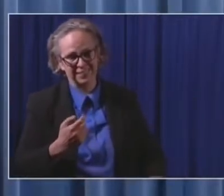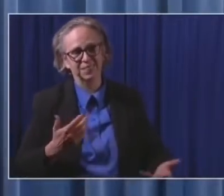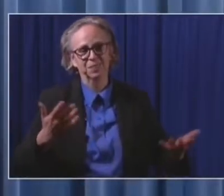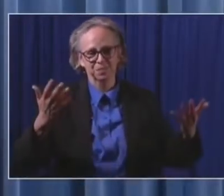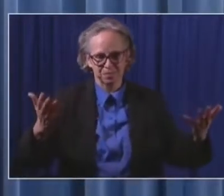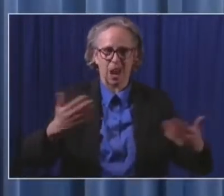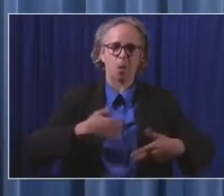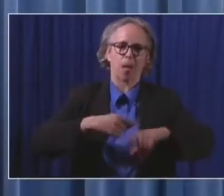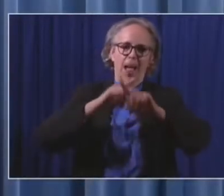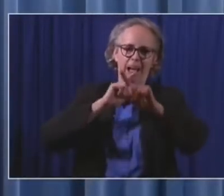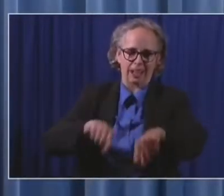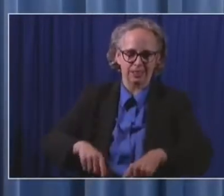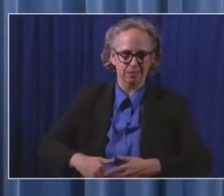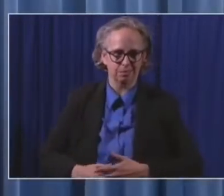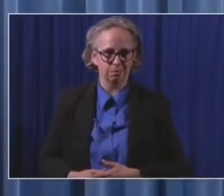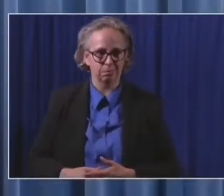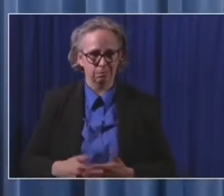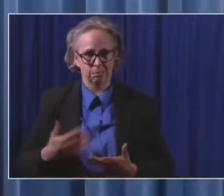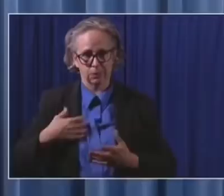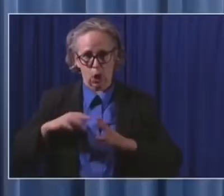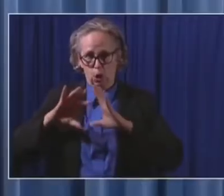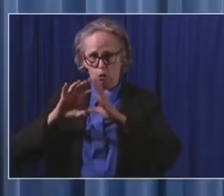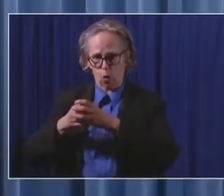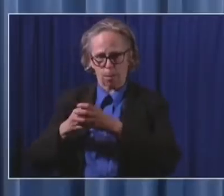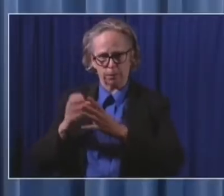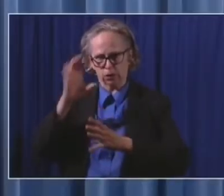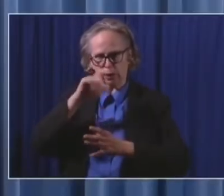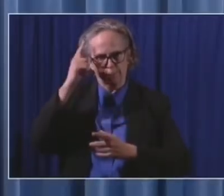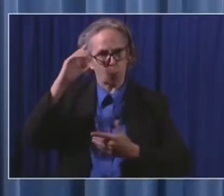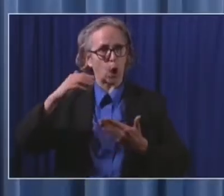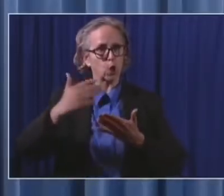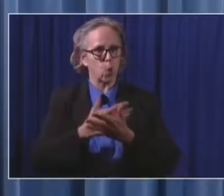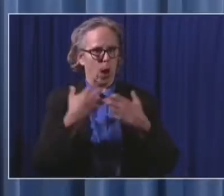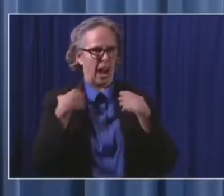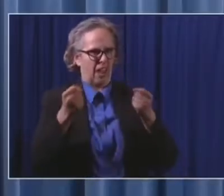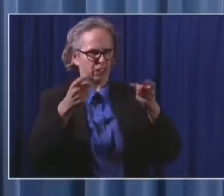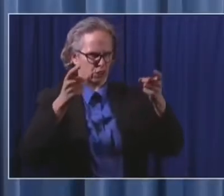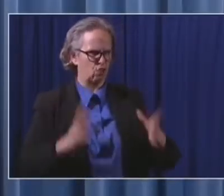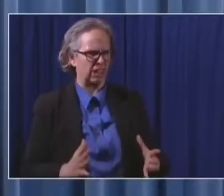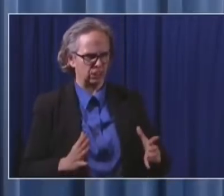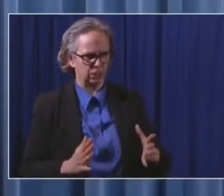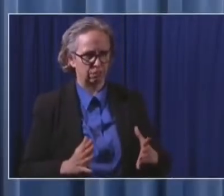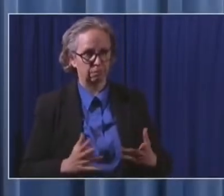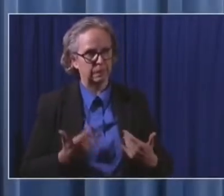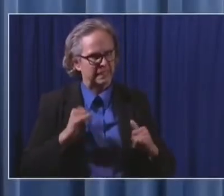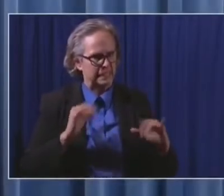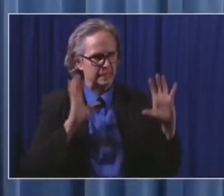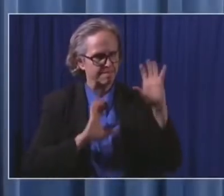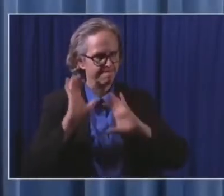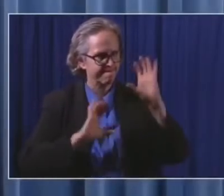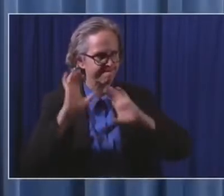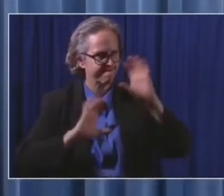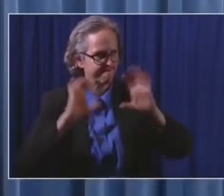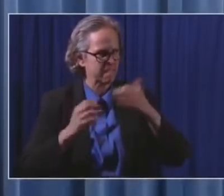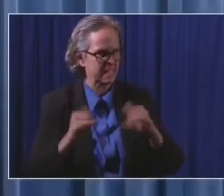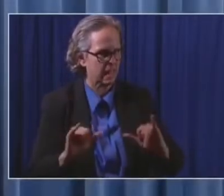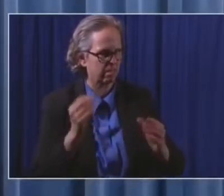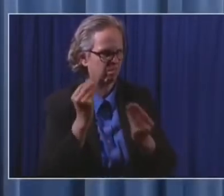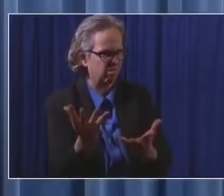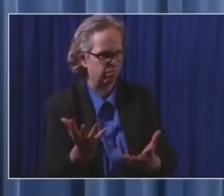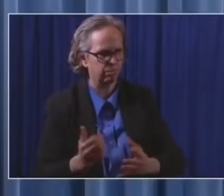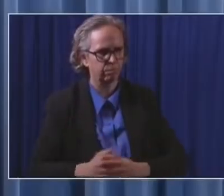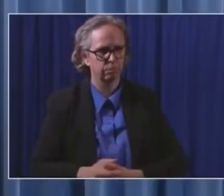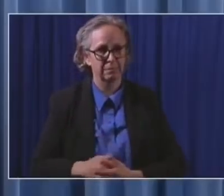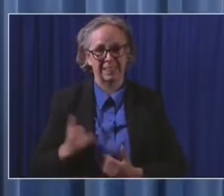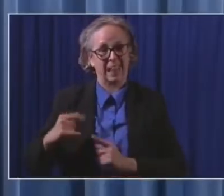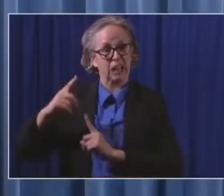Well, we are searching, by the way, since you asked the question, we put a group together and we're searching for the new